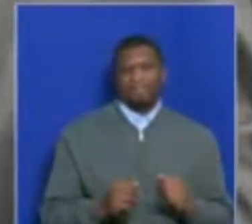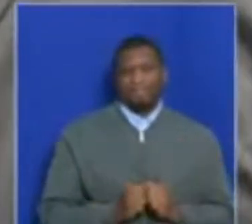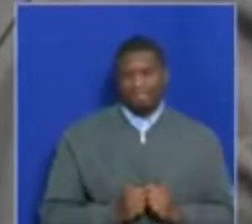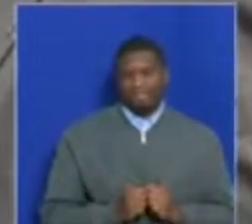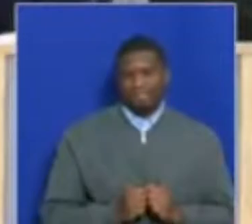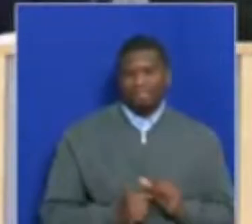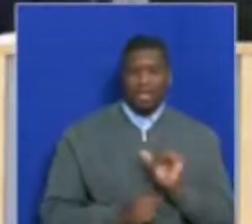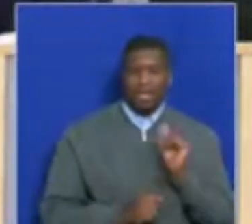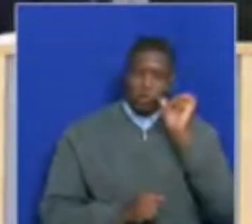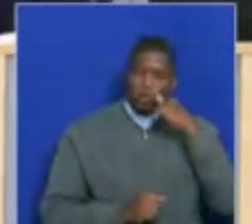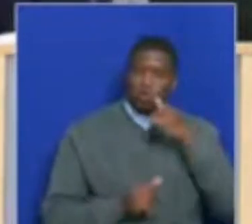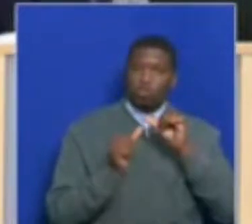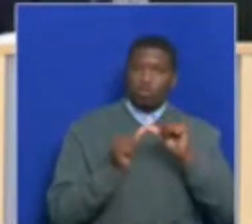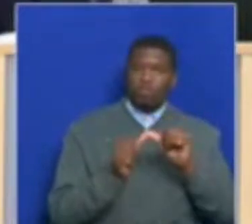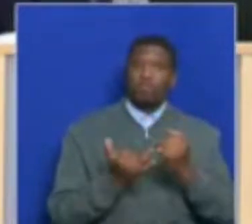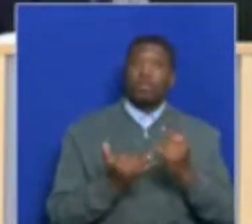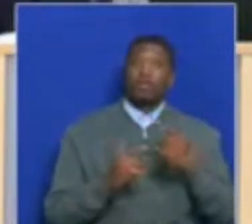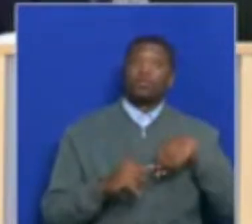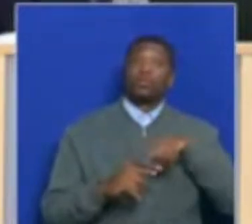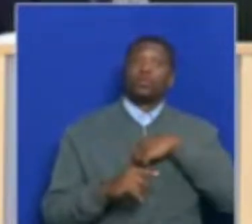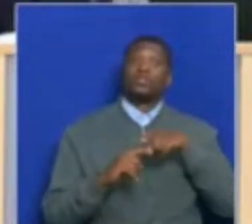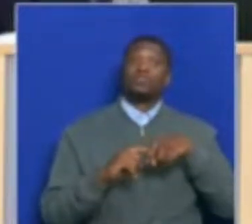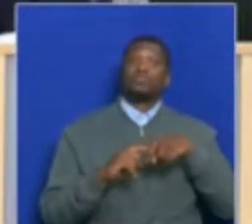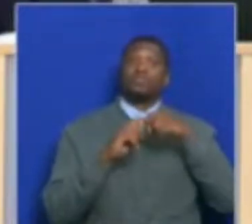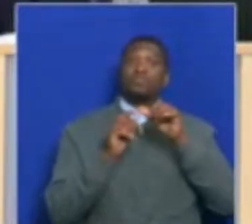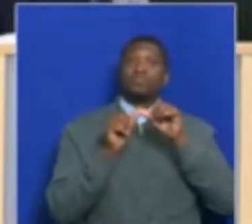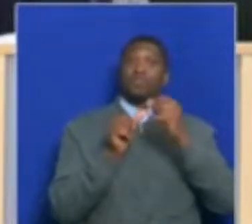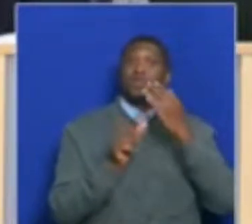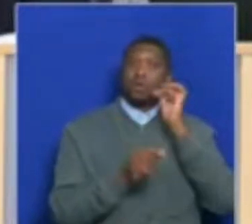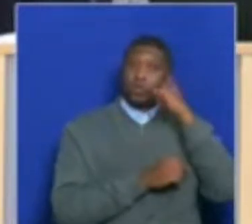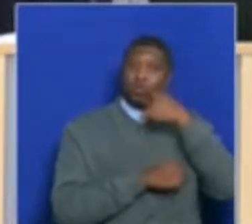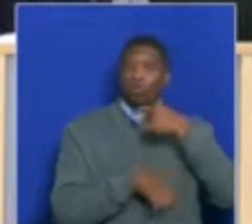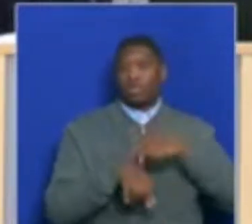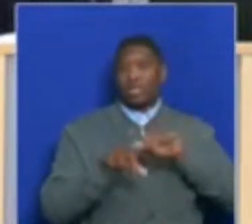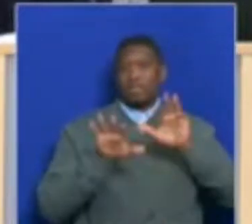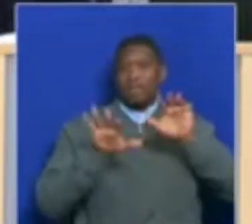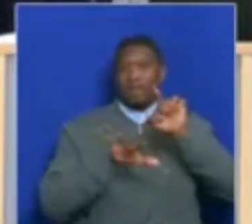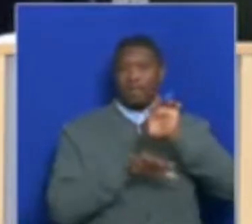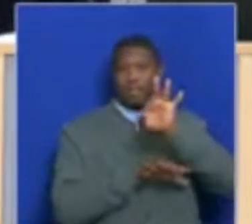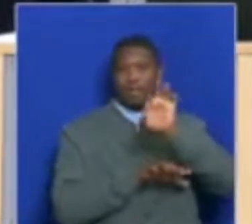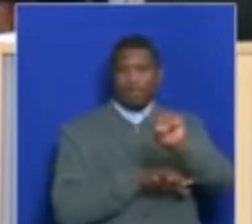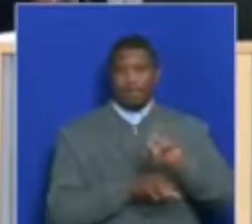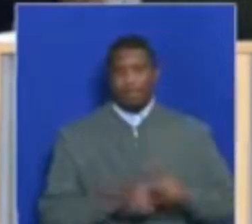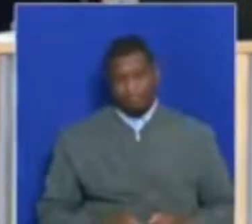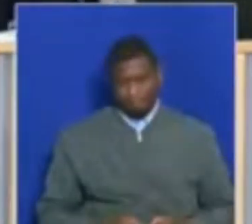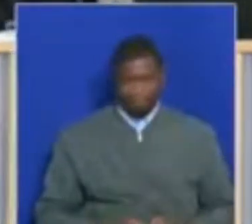Let's adjourn and resume at 9:30 tomorrow morning.